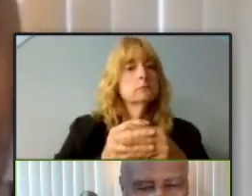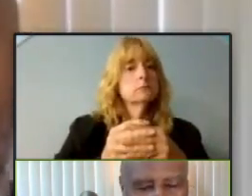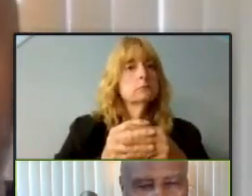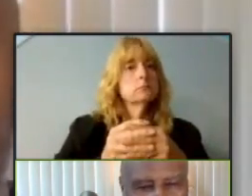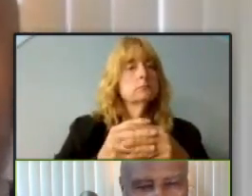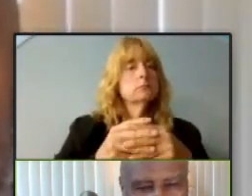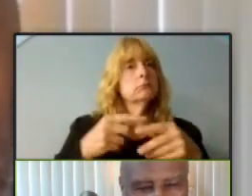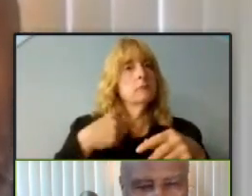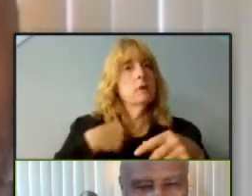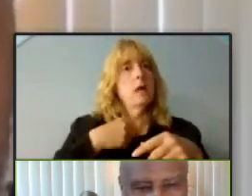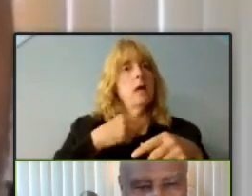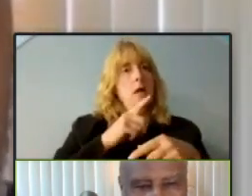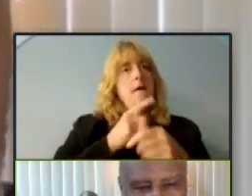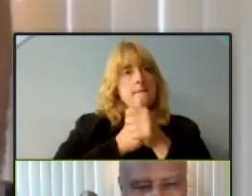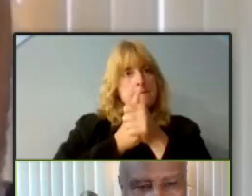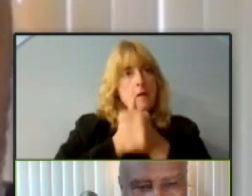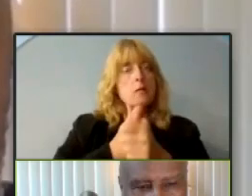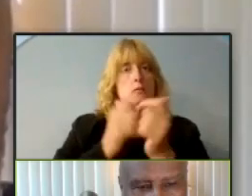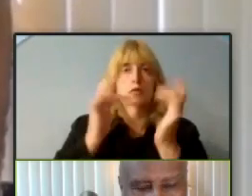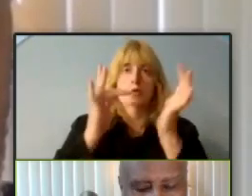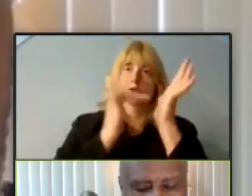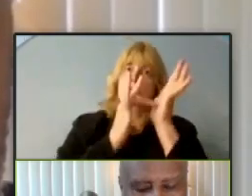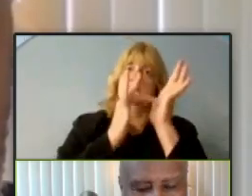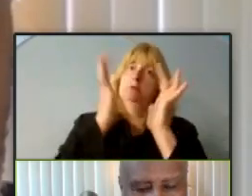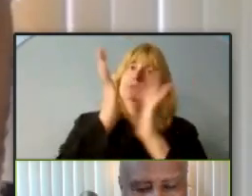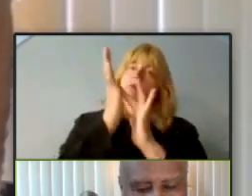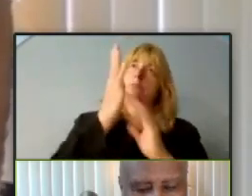I am a follower of Jesus.